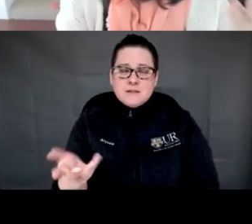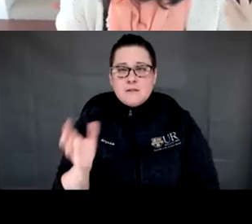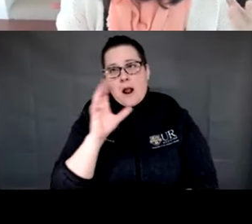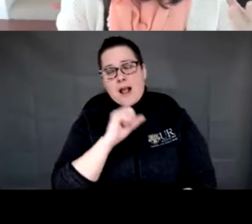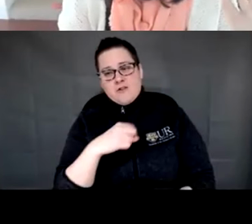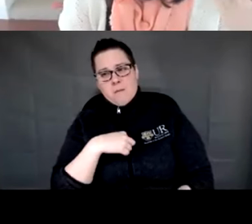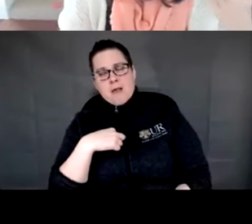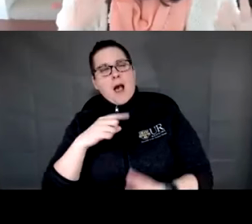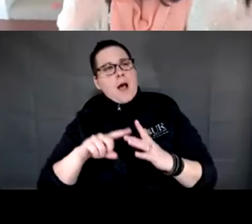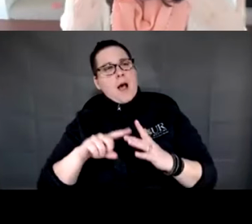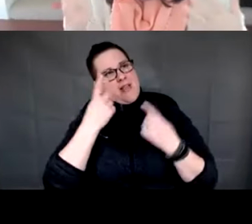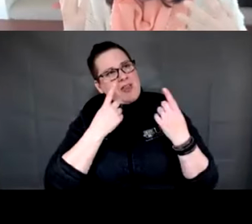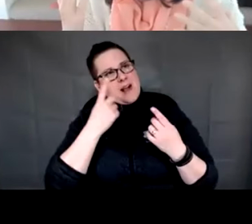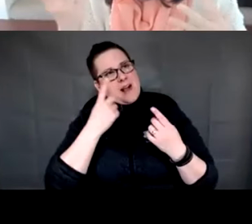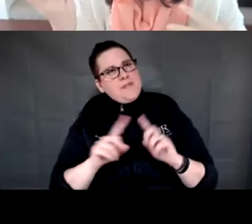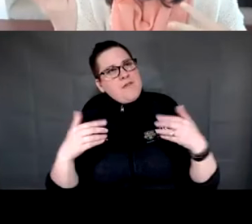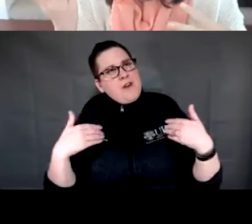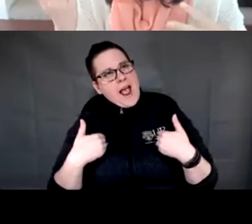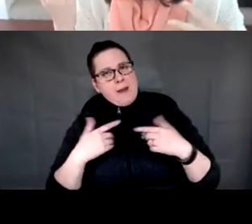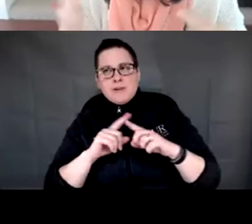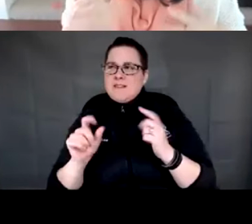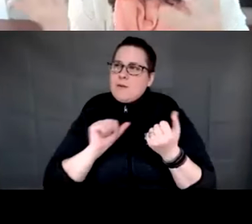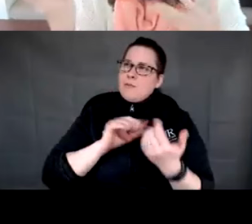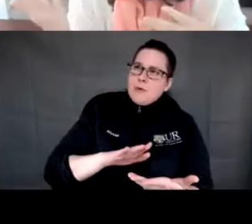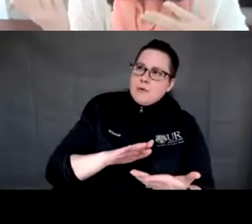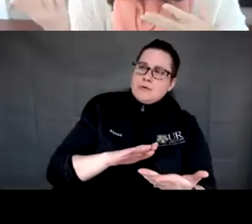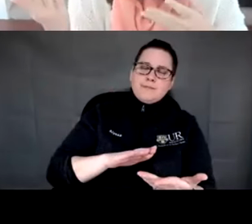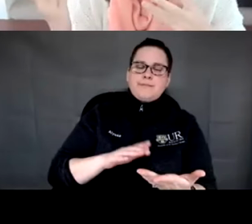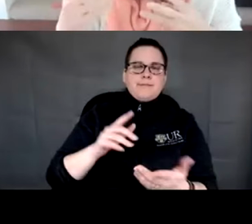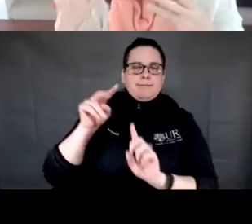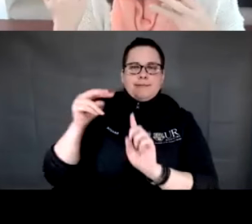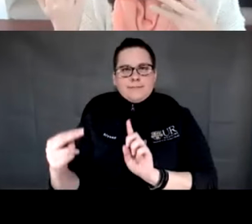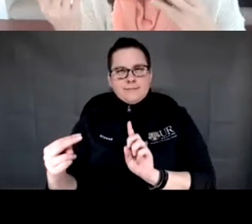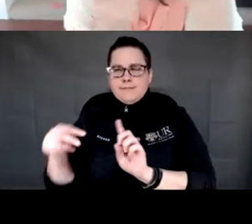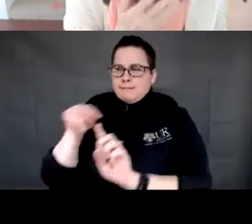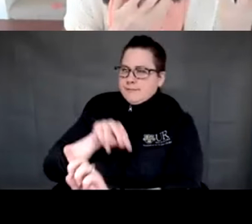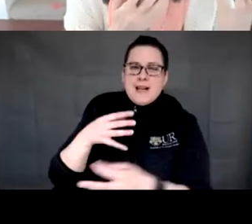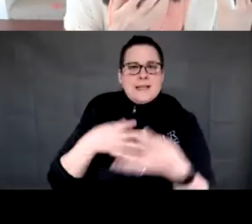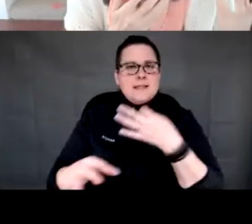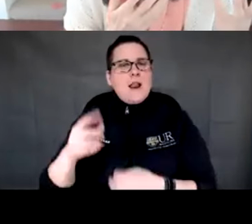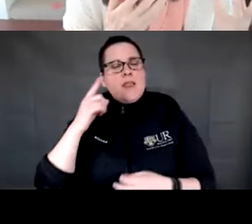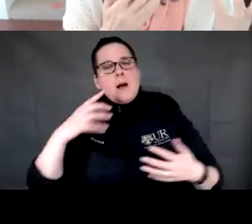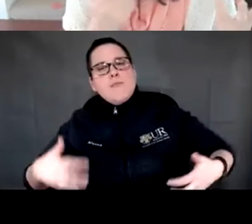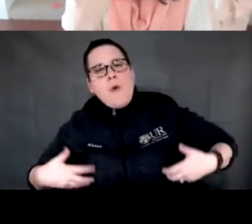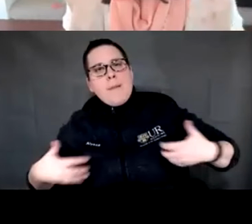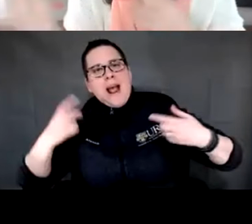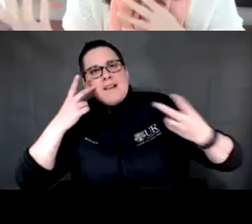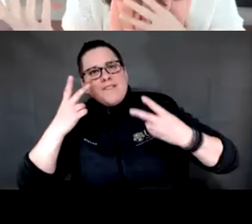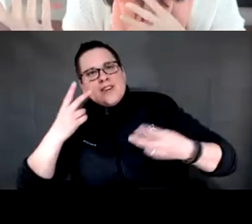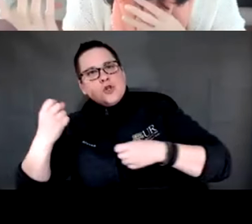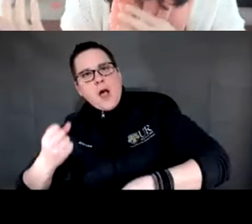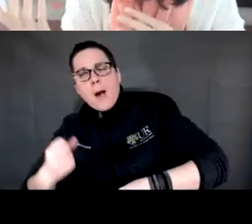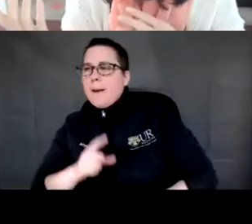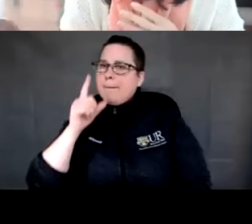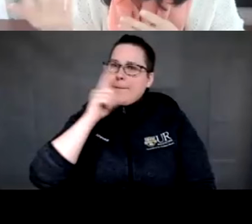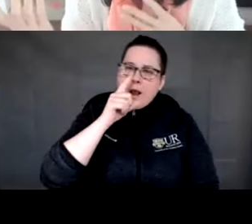I started to think about kind of different animals and different modalities in a new way, rather than thinking of, you know, primates as being vision dominated and mice as